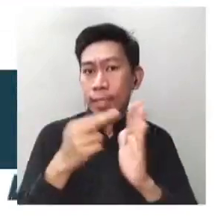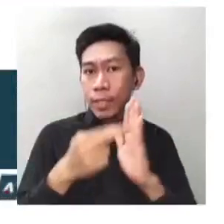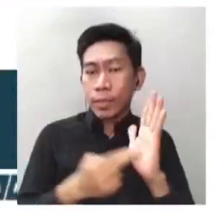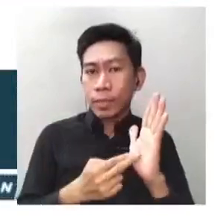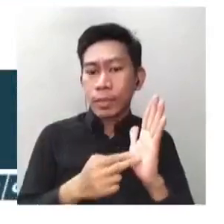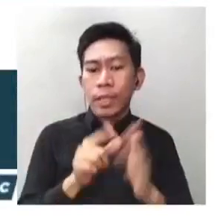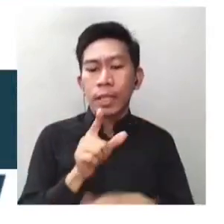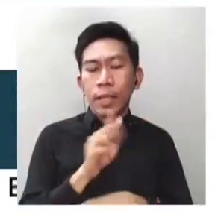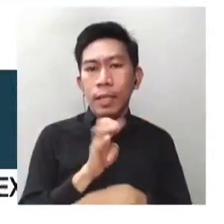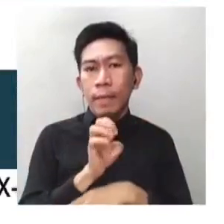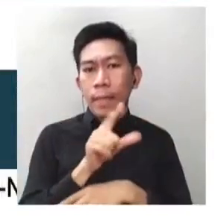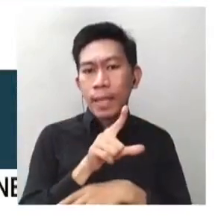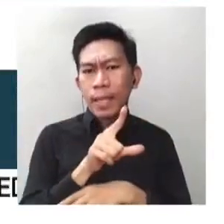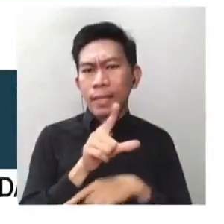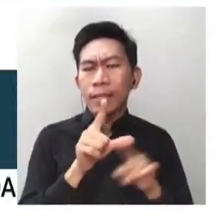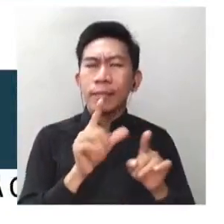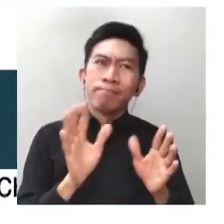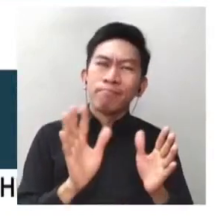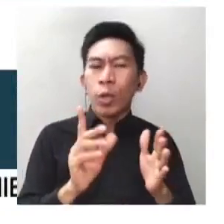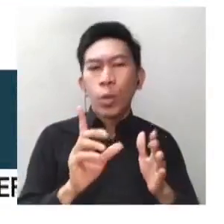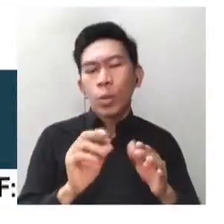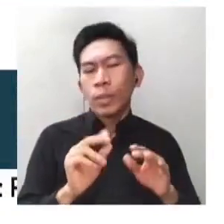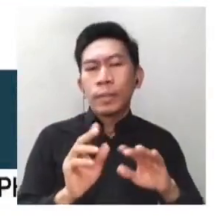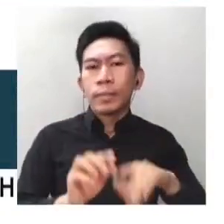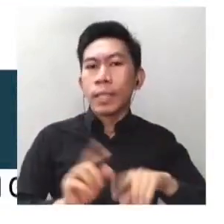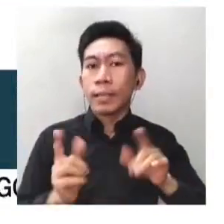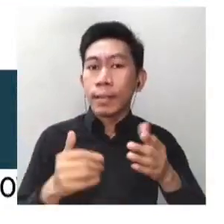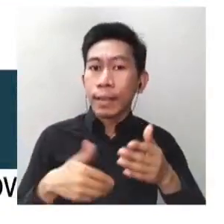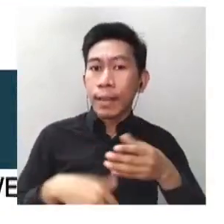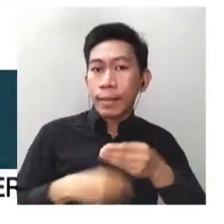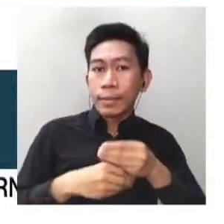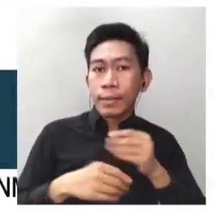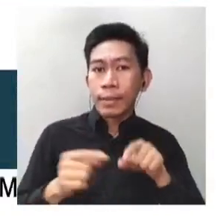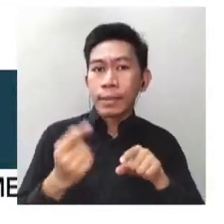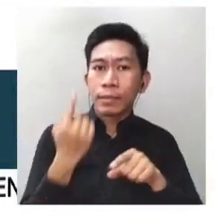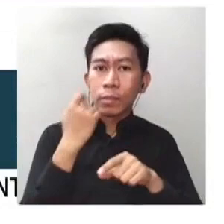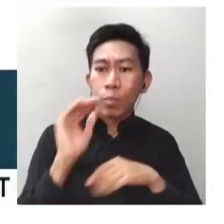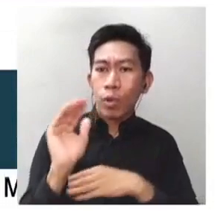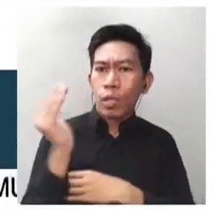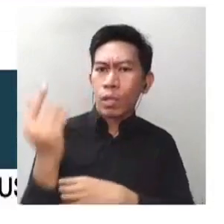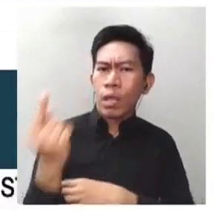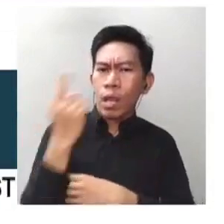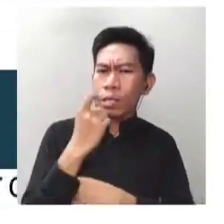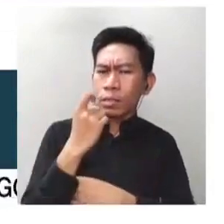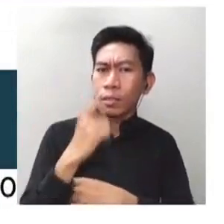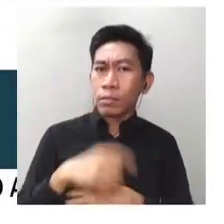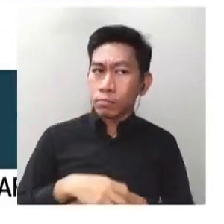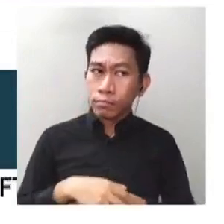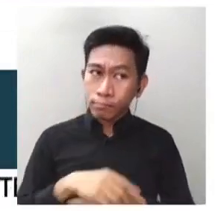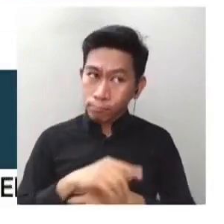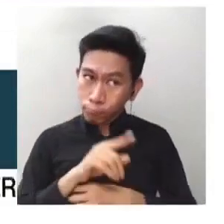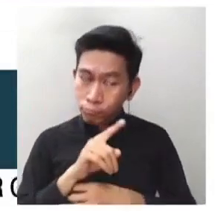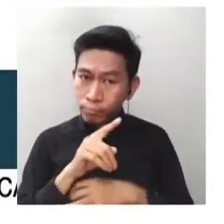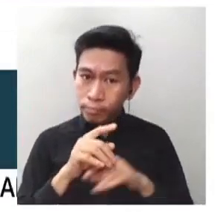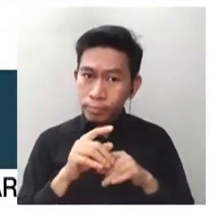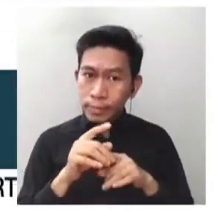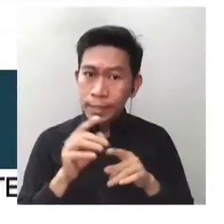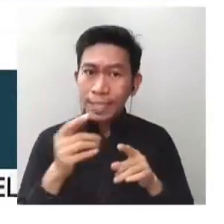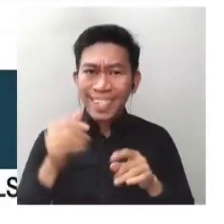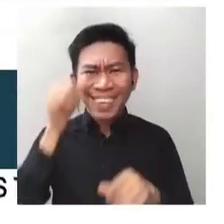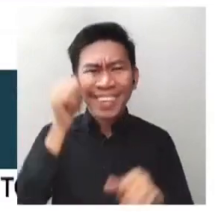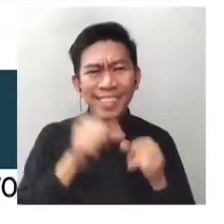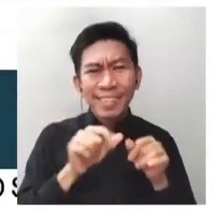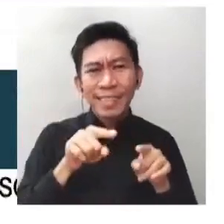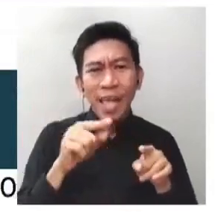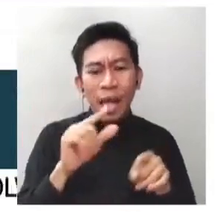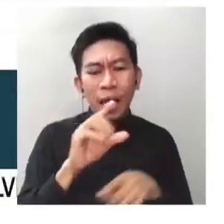not, now we were also asked this morning in the press conference about whether or not this kind of action, remember this is